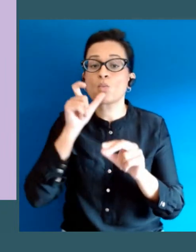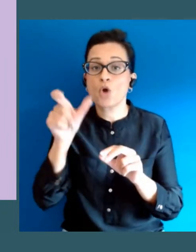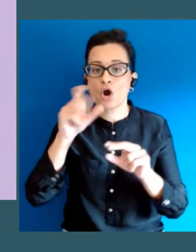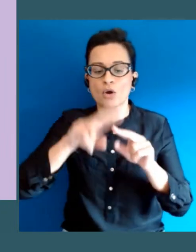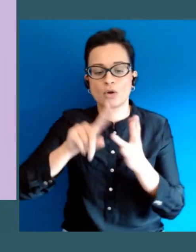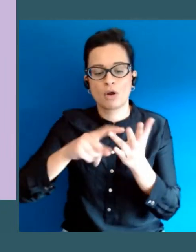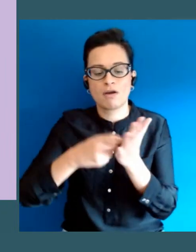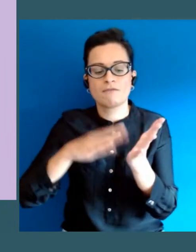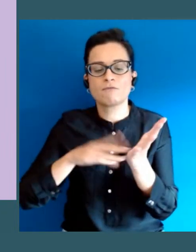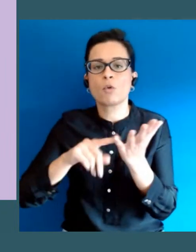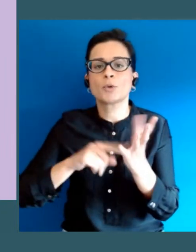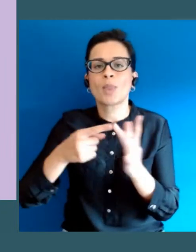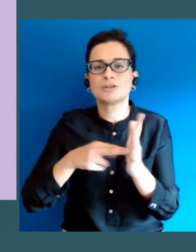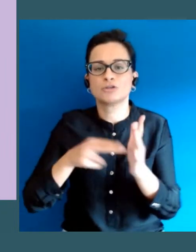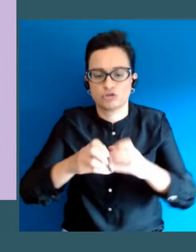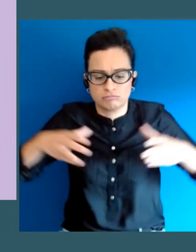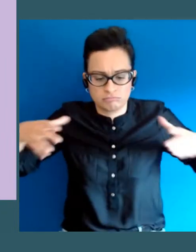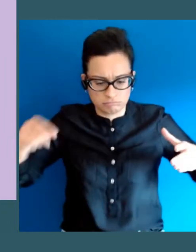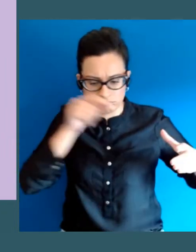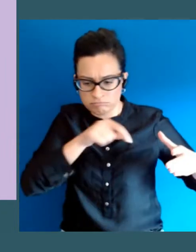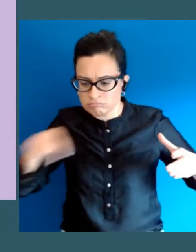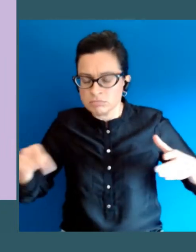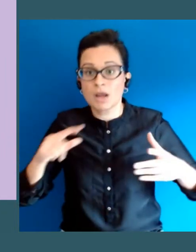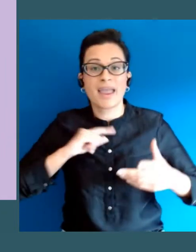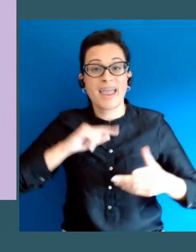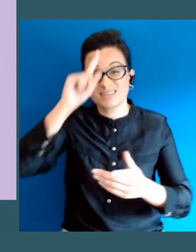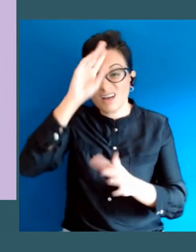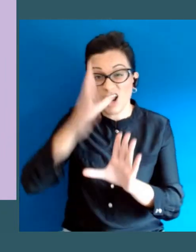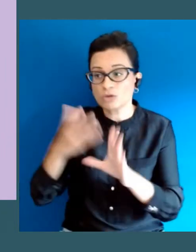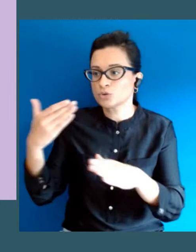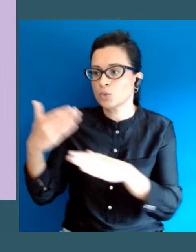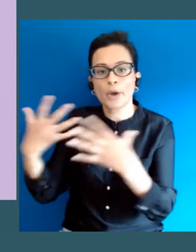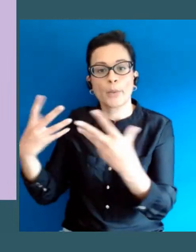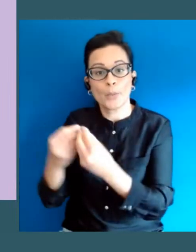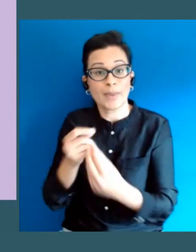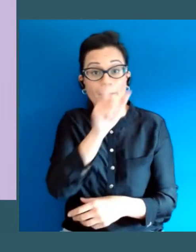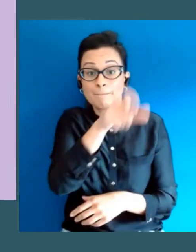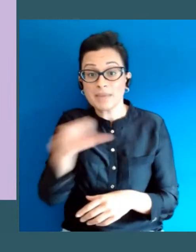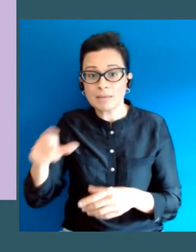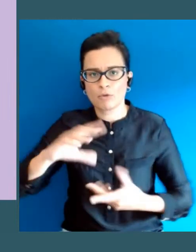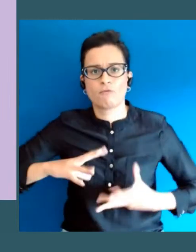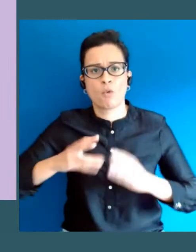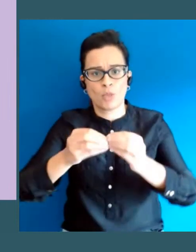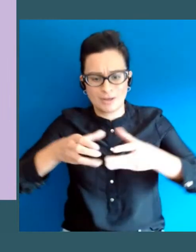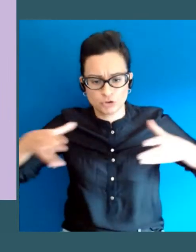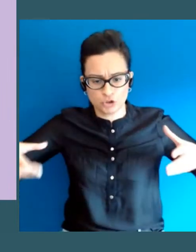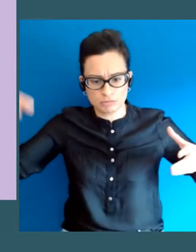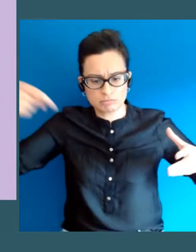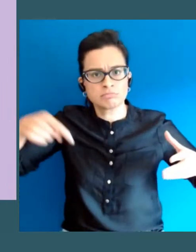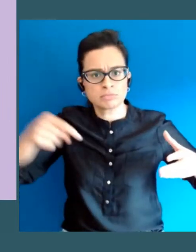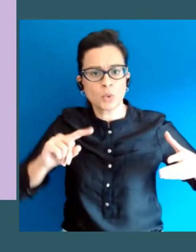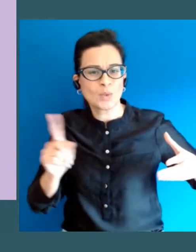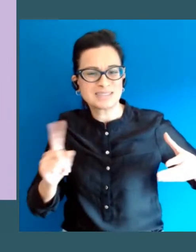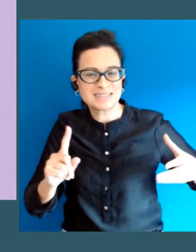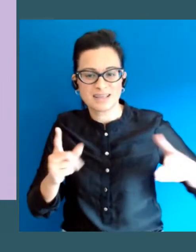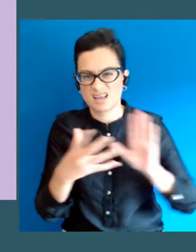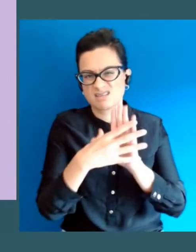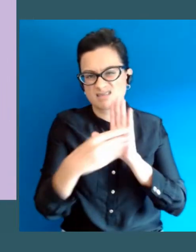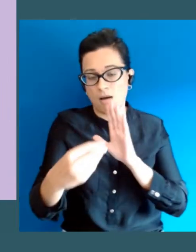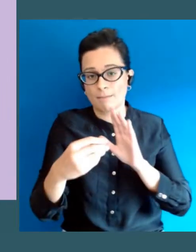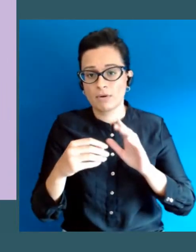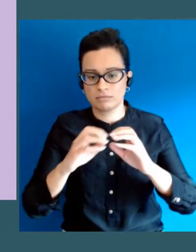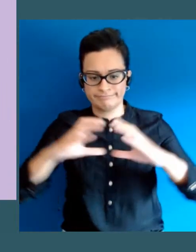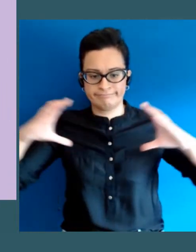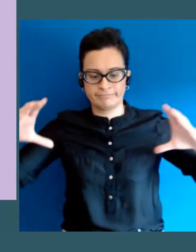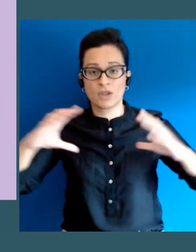of psychological work with patients yourself. But I wanted to kind of give you an example of how a formulation